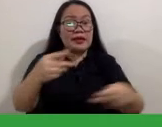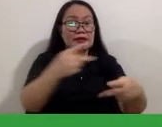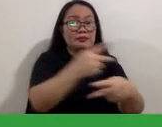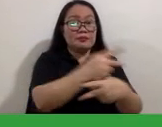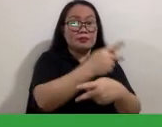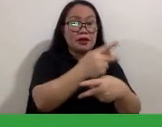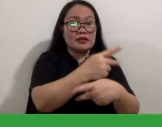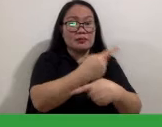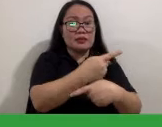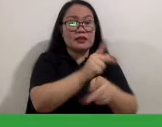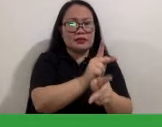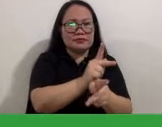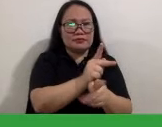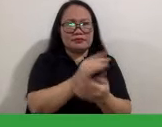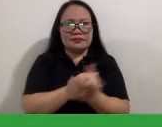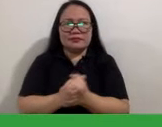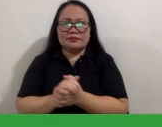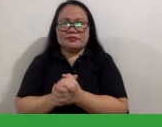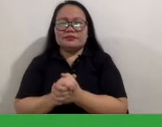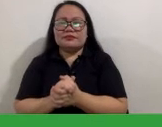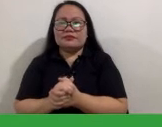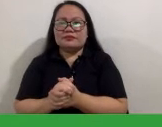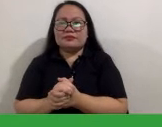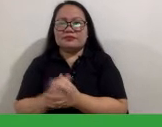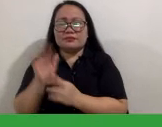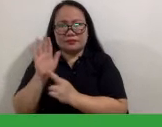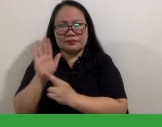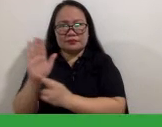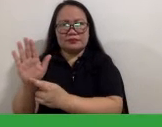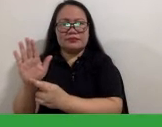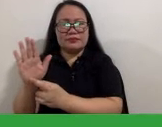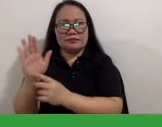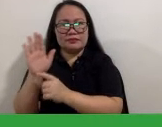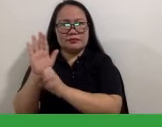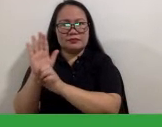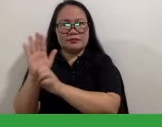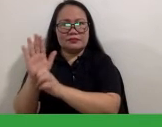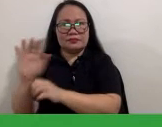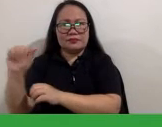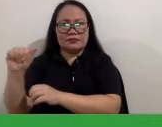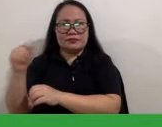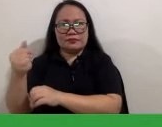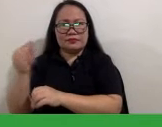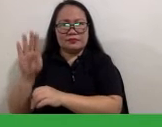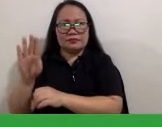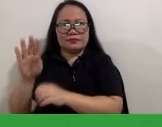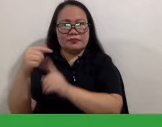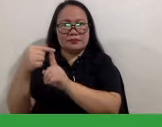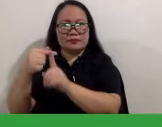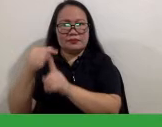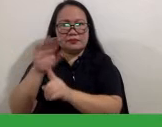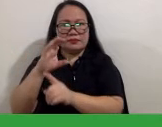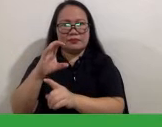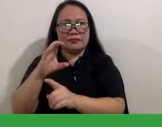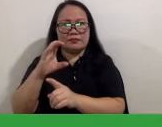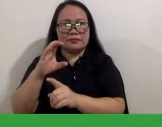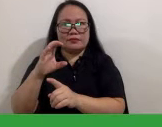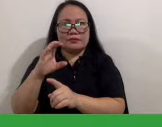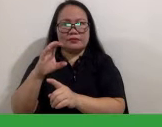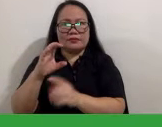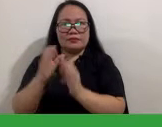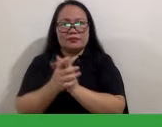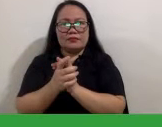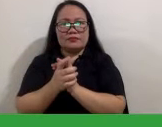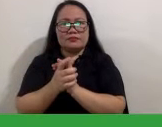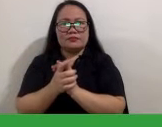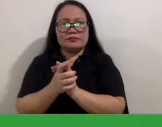product. Okay? So, let's have the representation. So, if I have A plus B plus C, what do we mean by